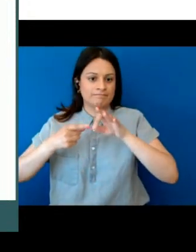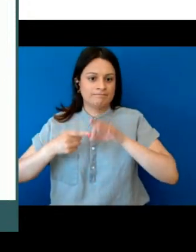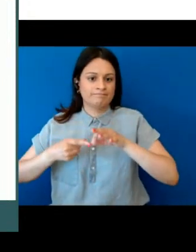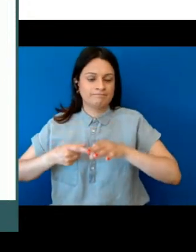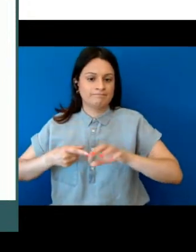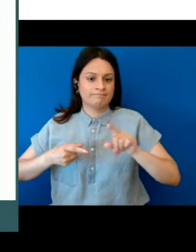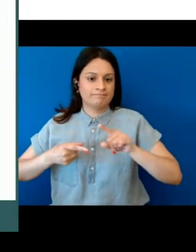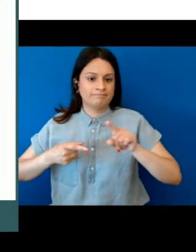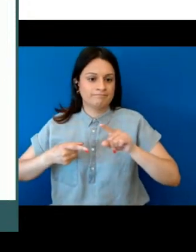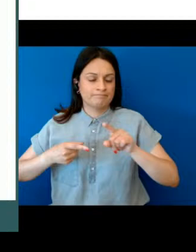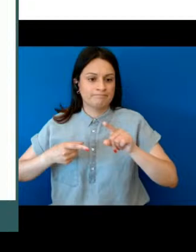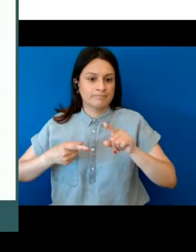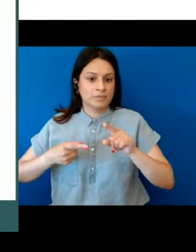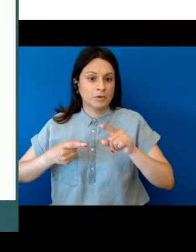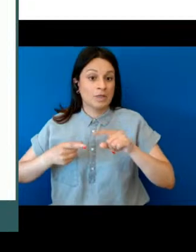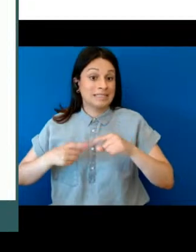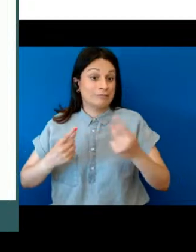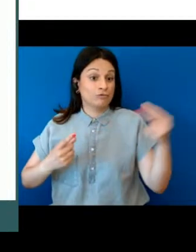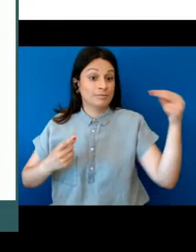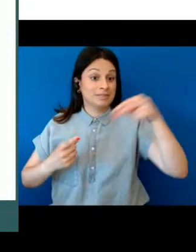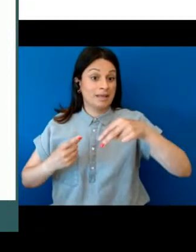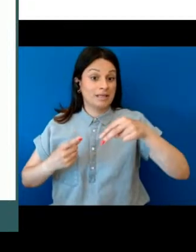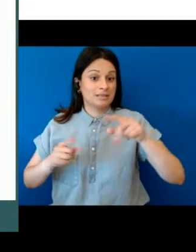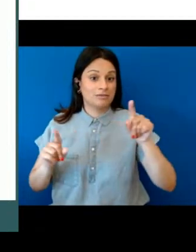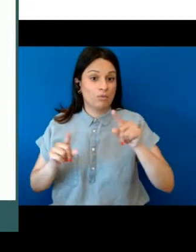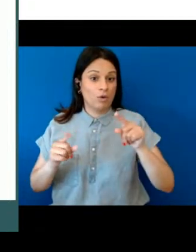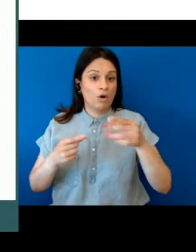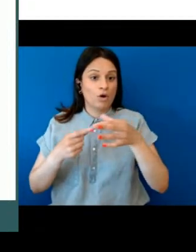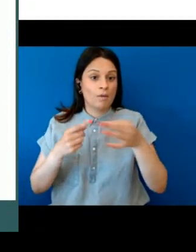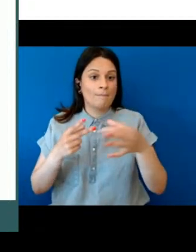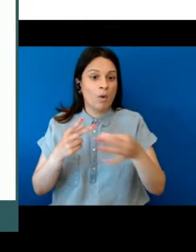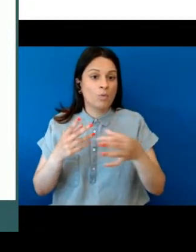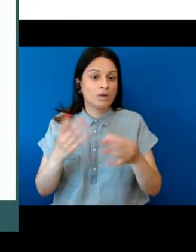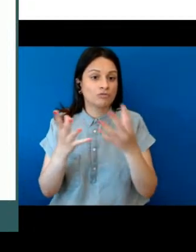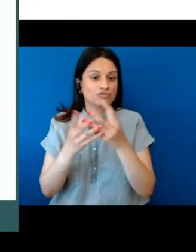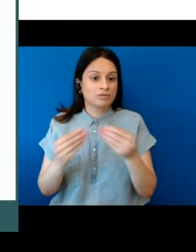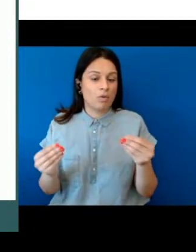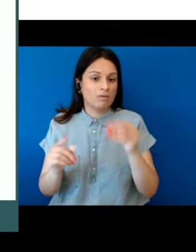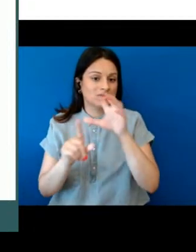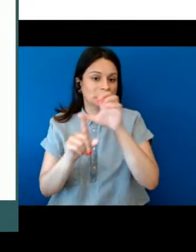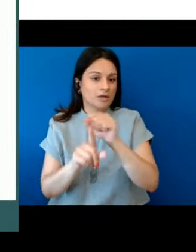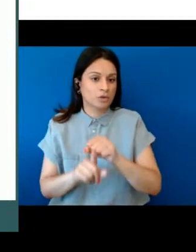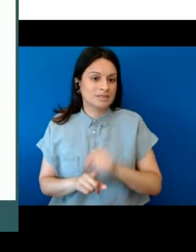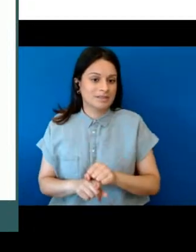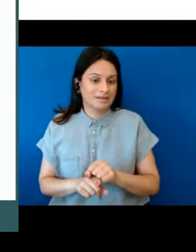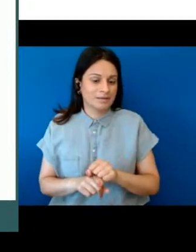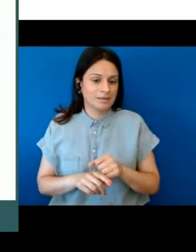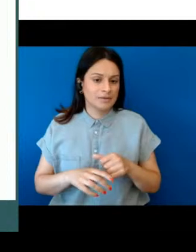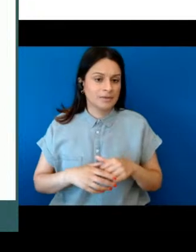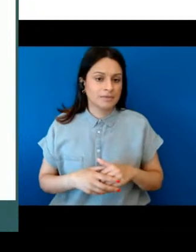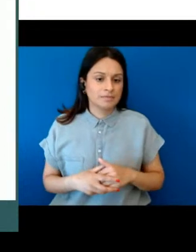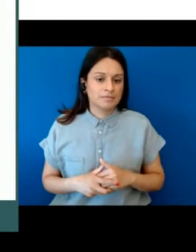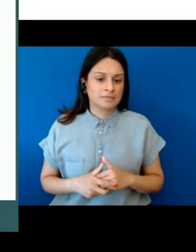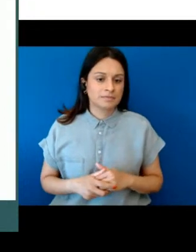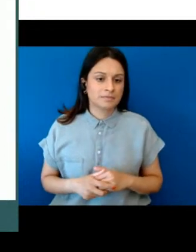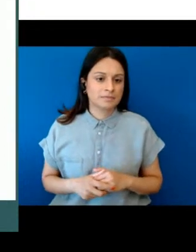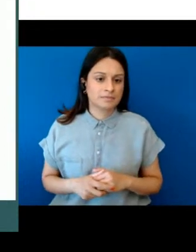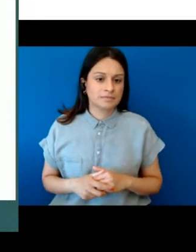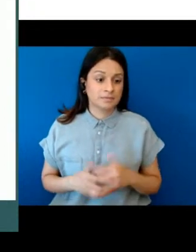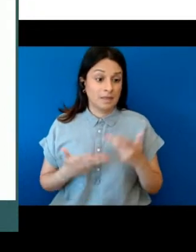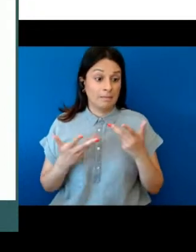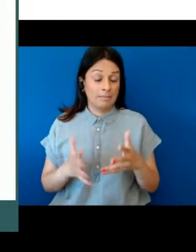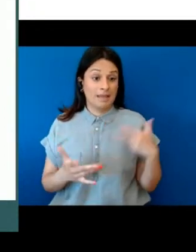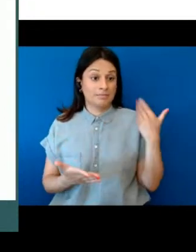from a different angle with something called component resolved diagnostics. So what I've talked about so